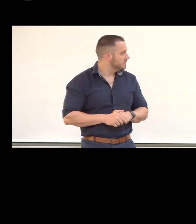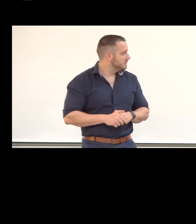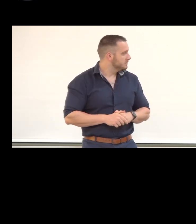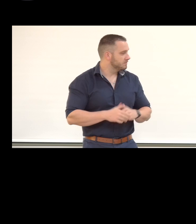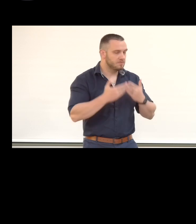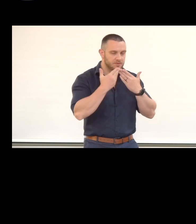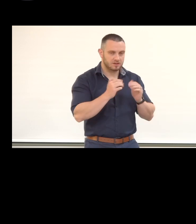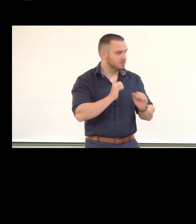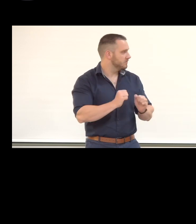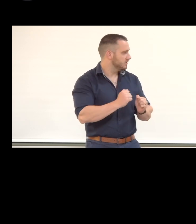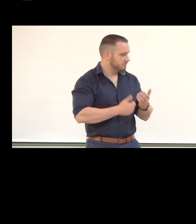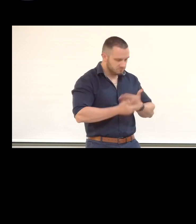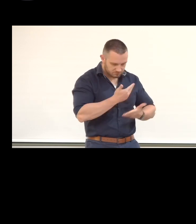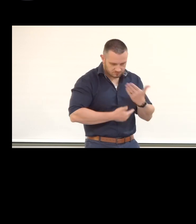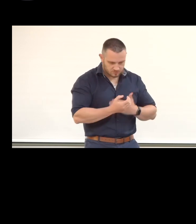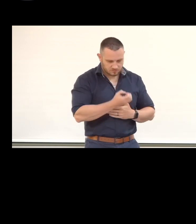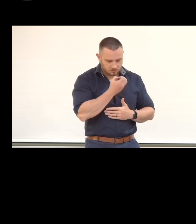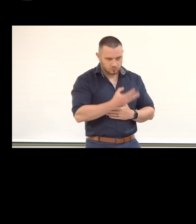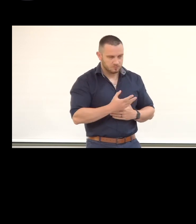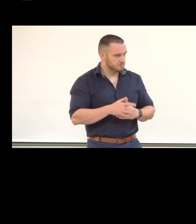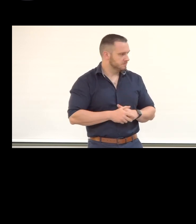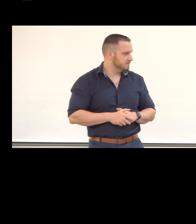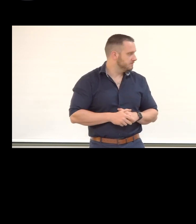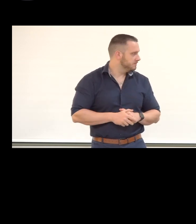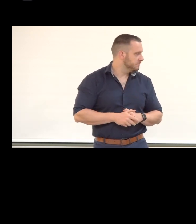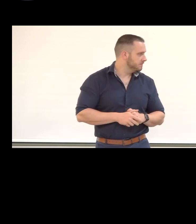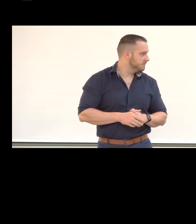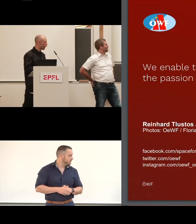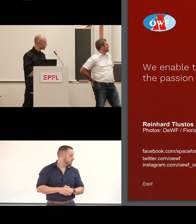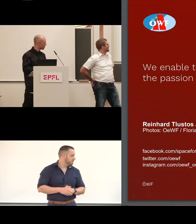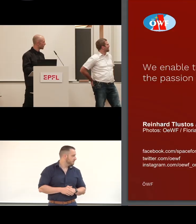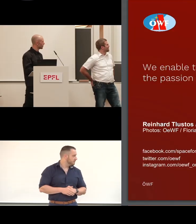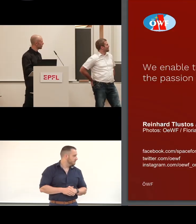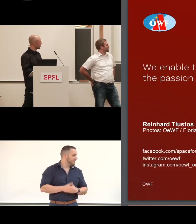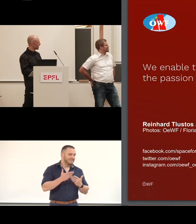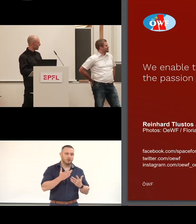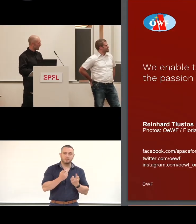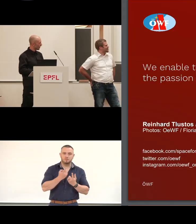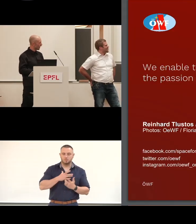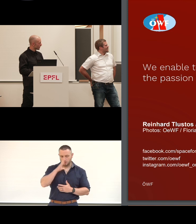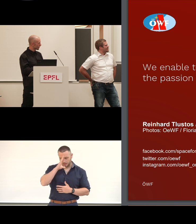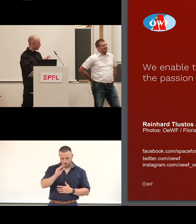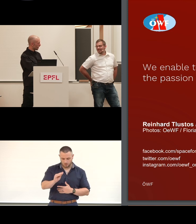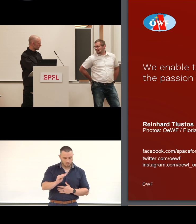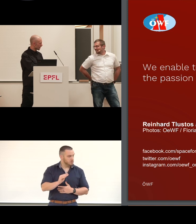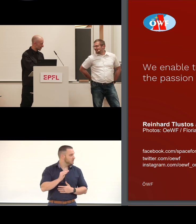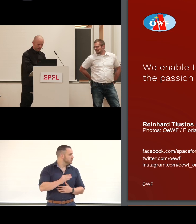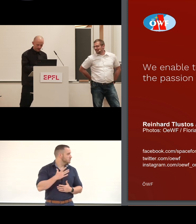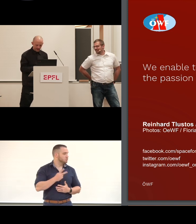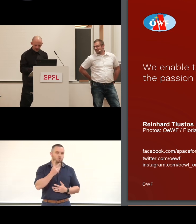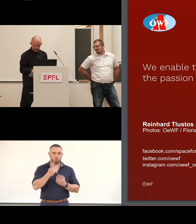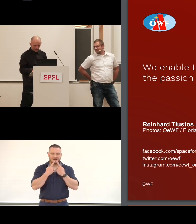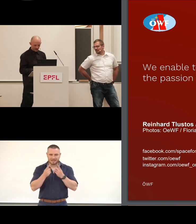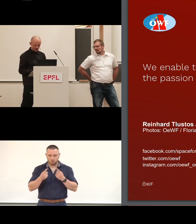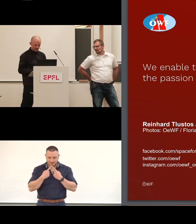Reinhard, for your lovely presentation. Exactly. There's some housekeeping to do. Yes. And 2 announcements that we kind